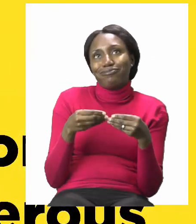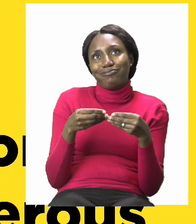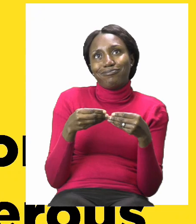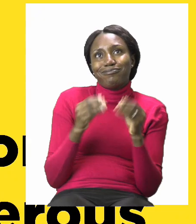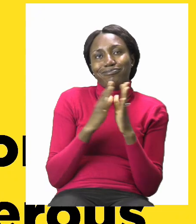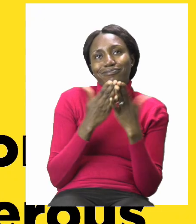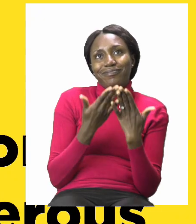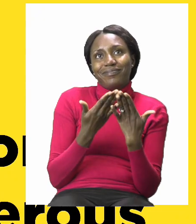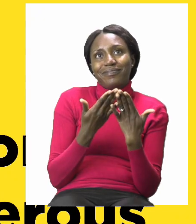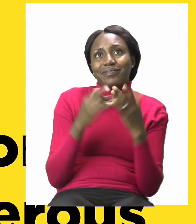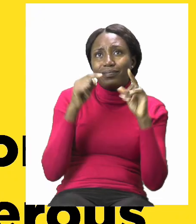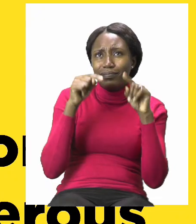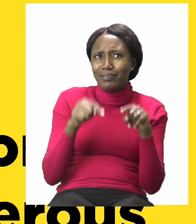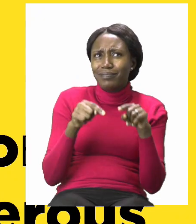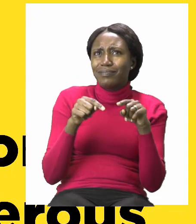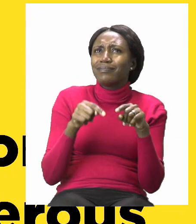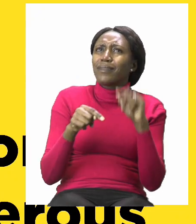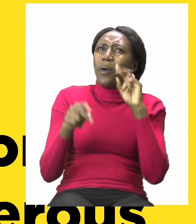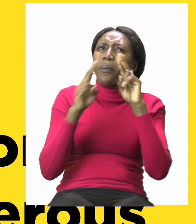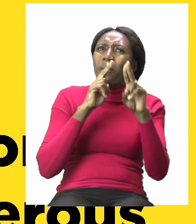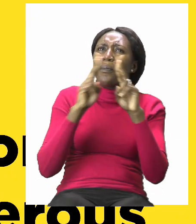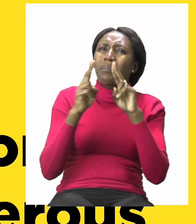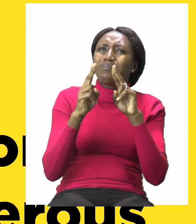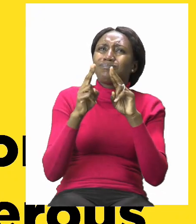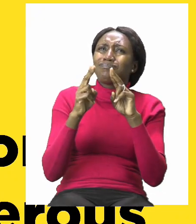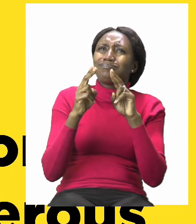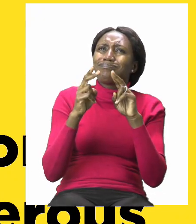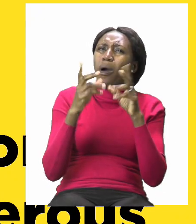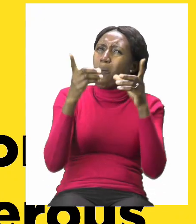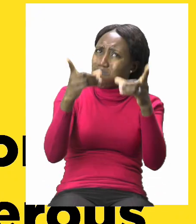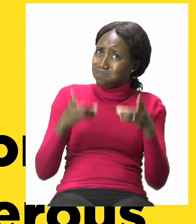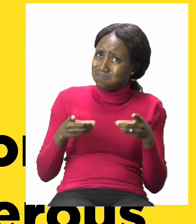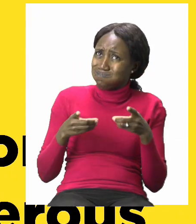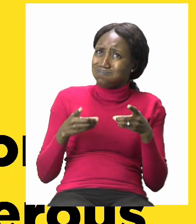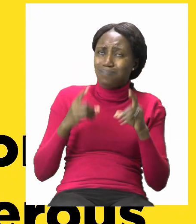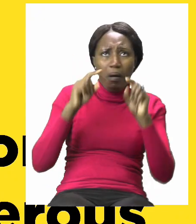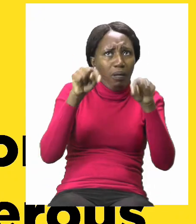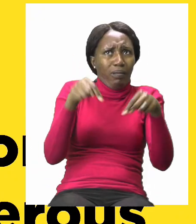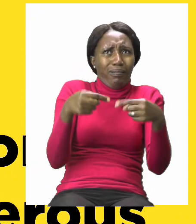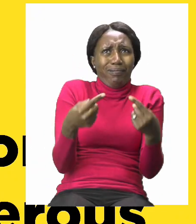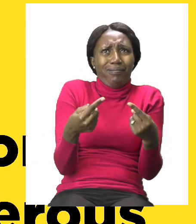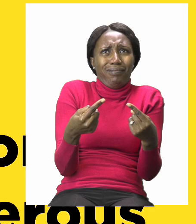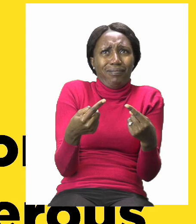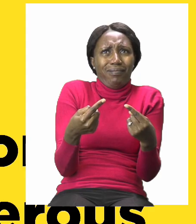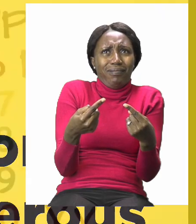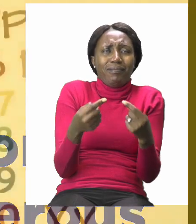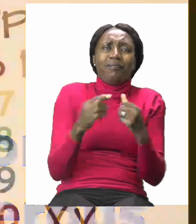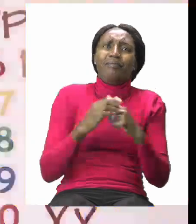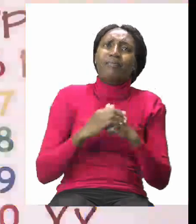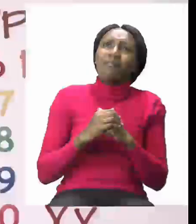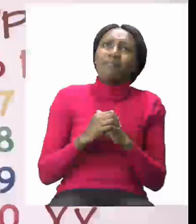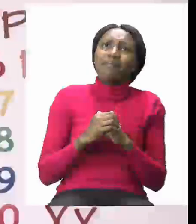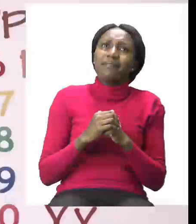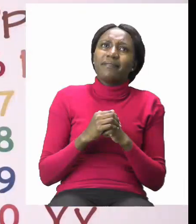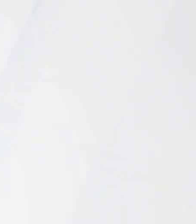For today's lesson, we are going to be talking about dangerous objects.